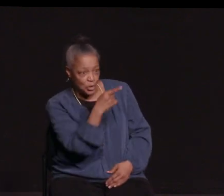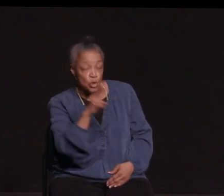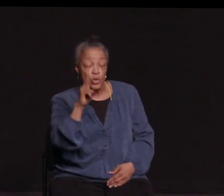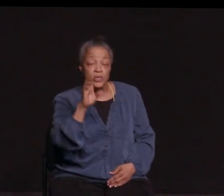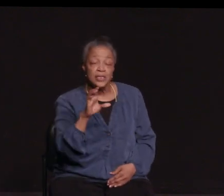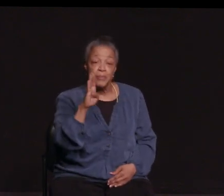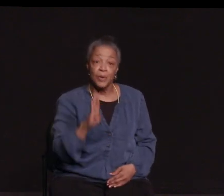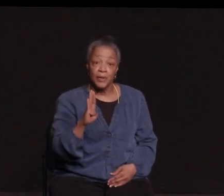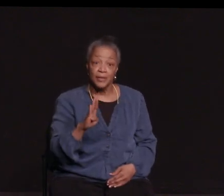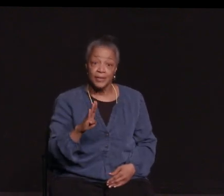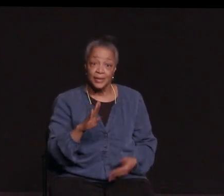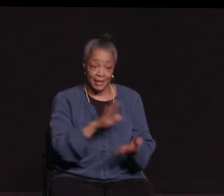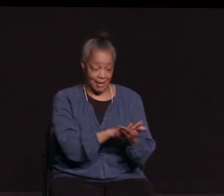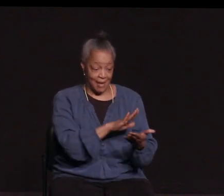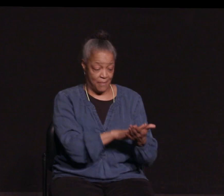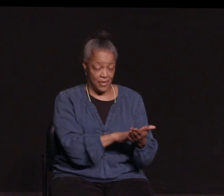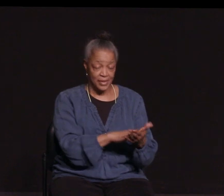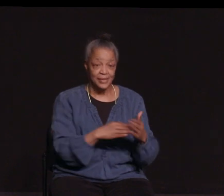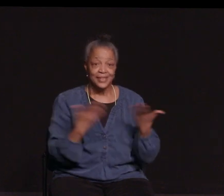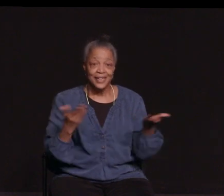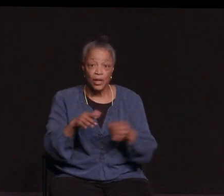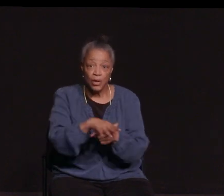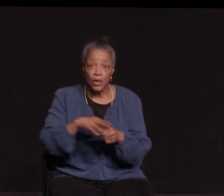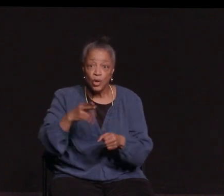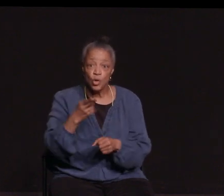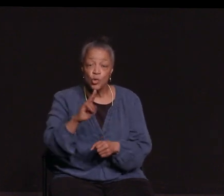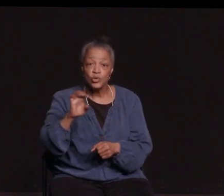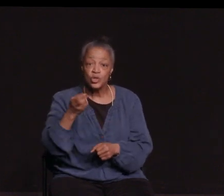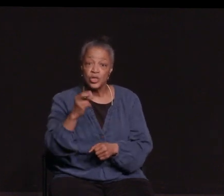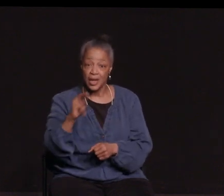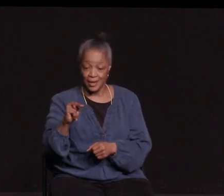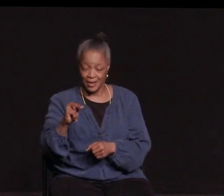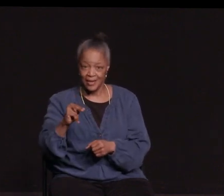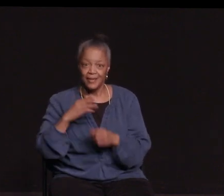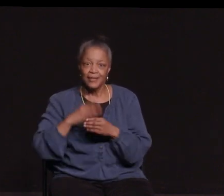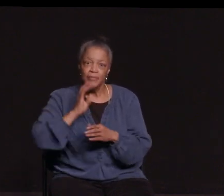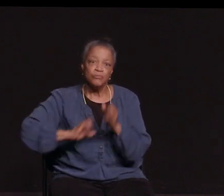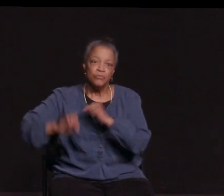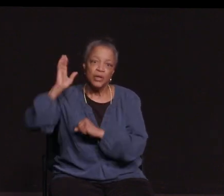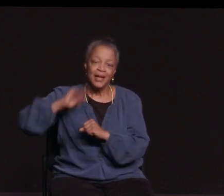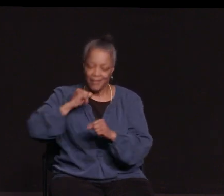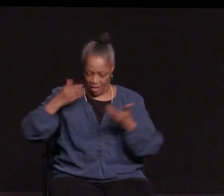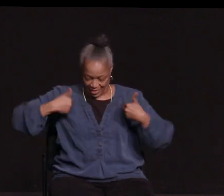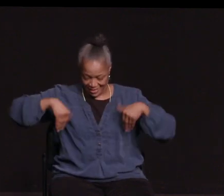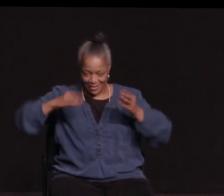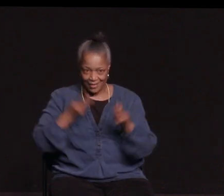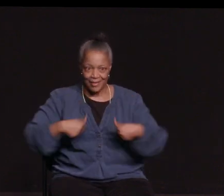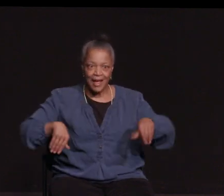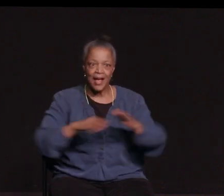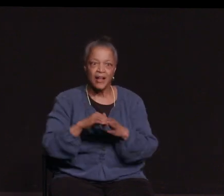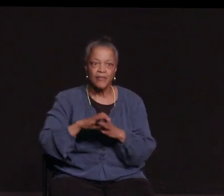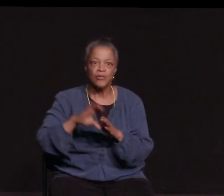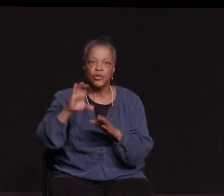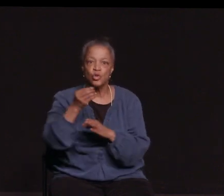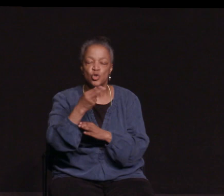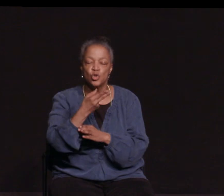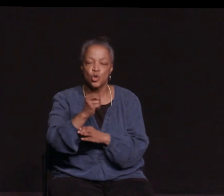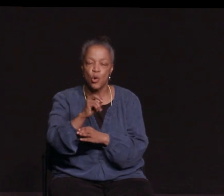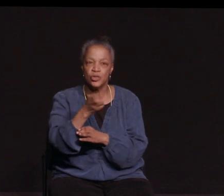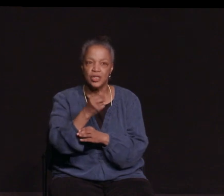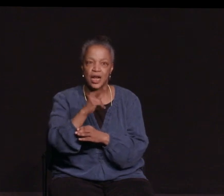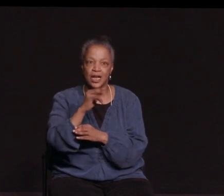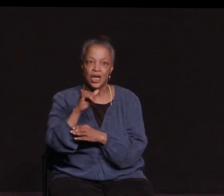of Berkeley, sited on the territory of the Huchun, the ancestral and unceded land of the Chechenyo-speaking Ohlone,